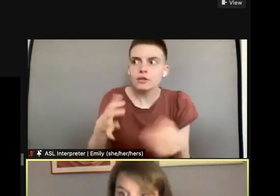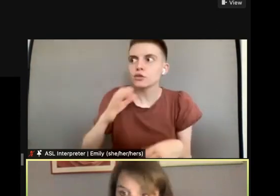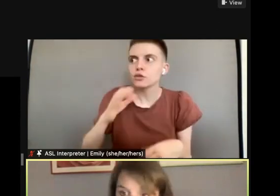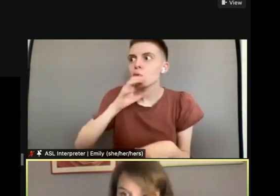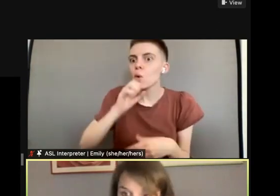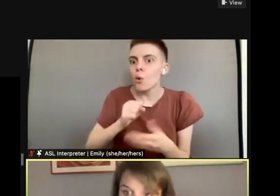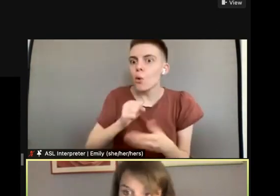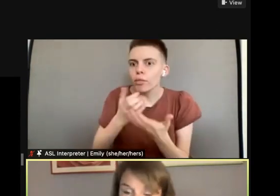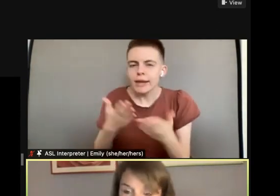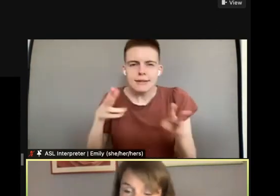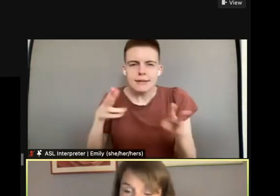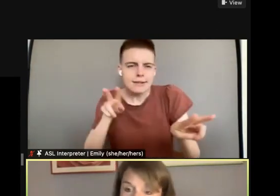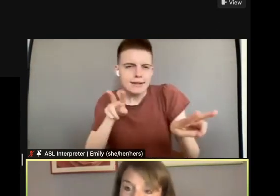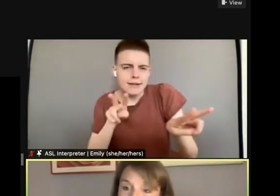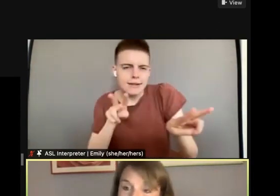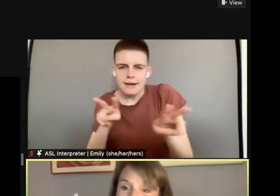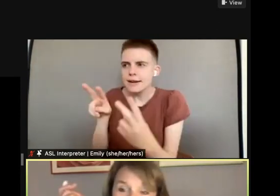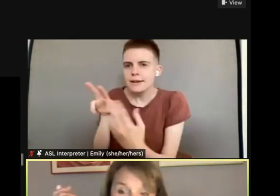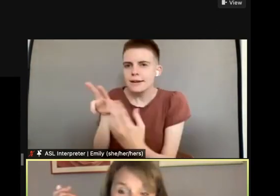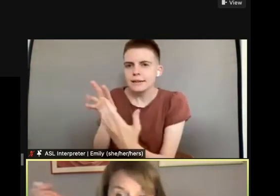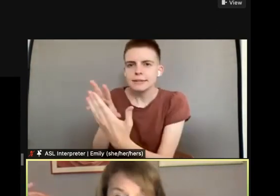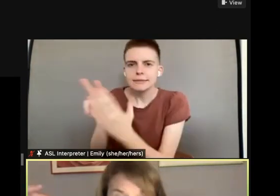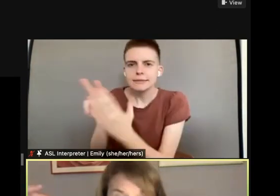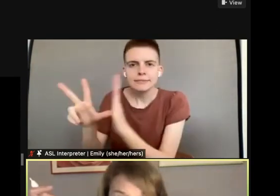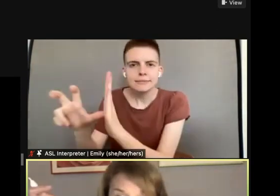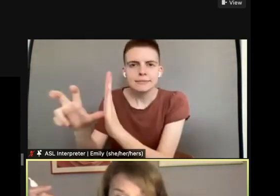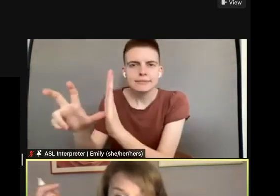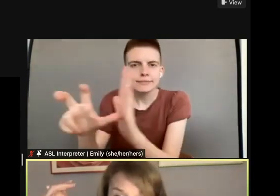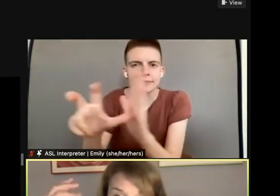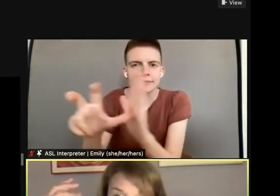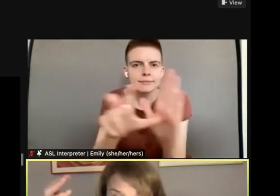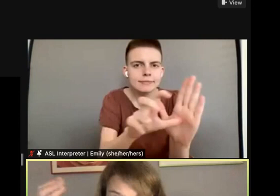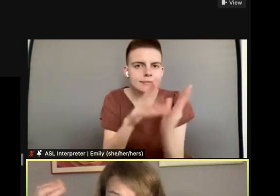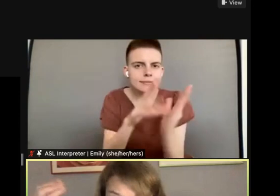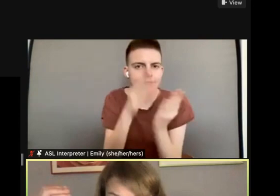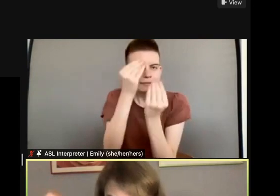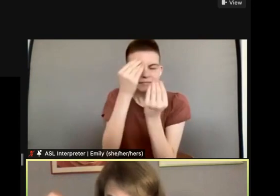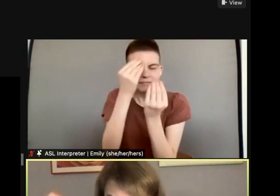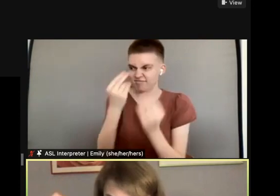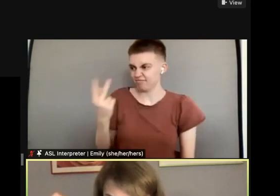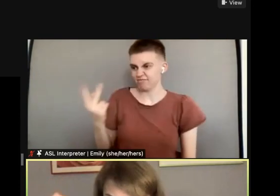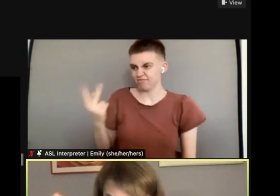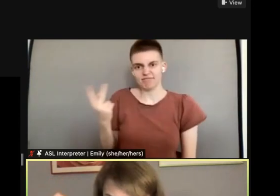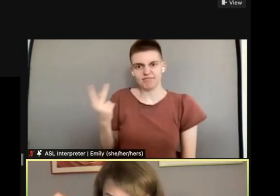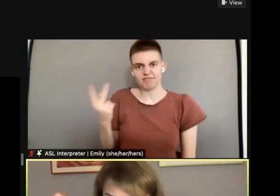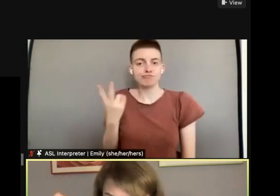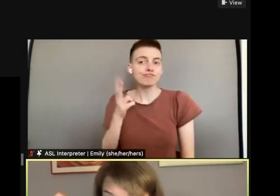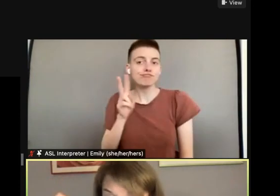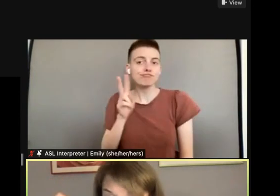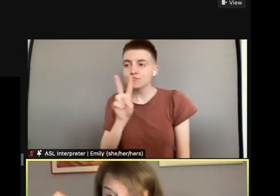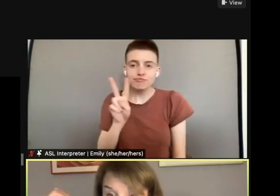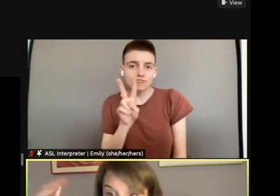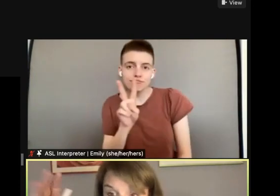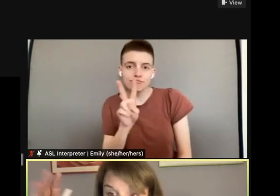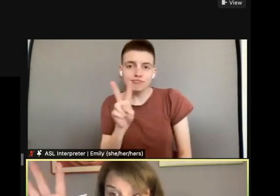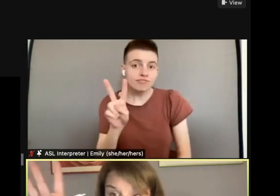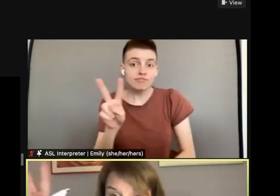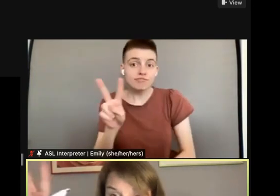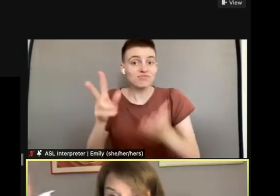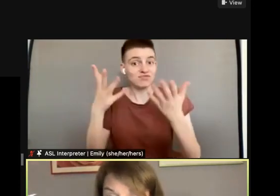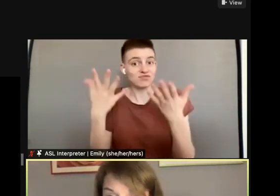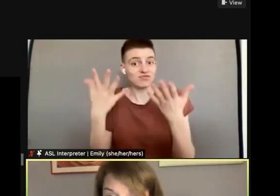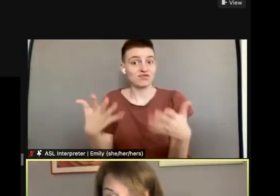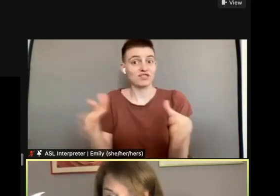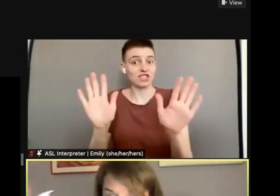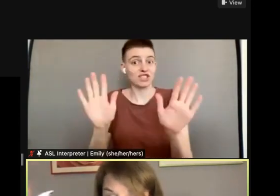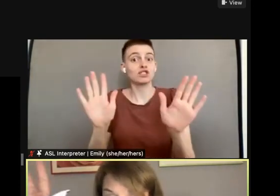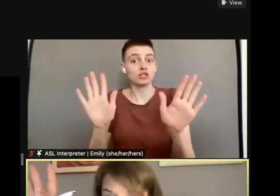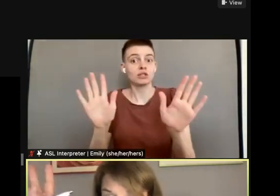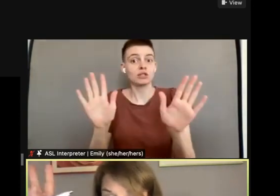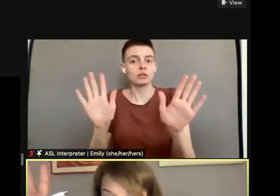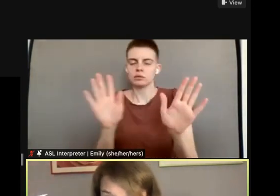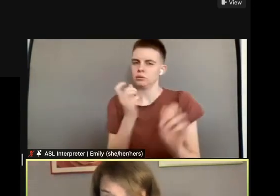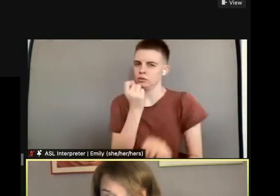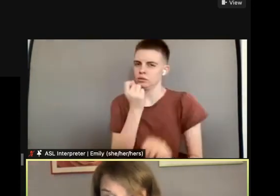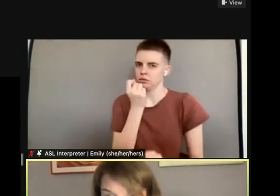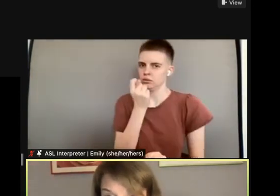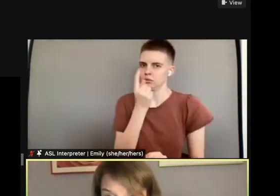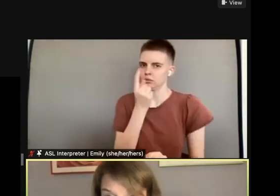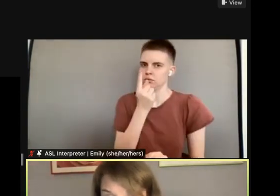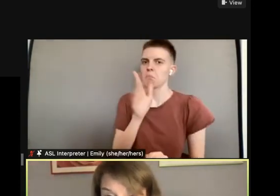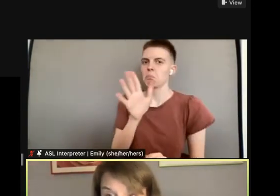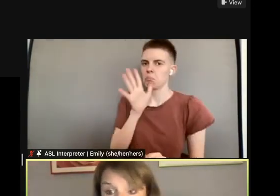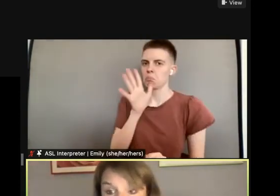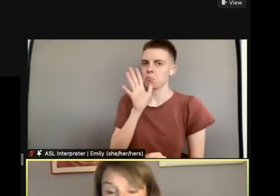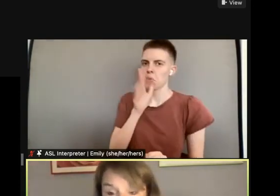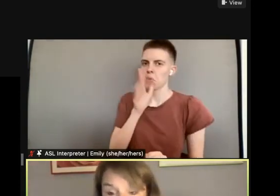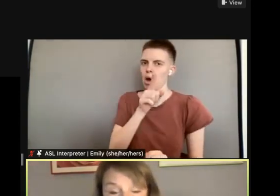a whole bunch of information. But at the end of that little exercise, and now the mom is being asked